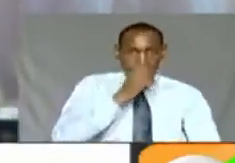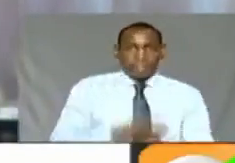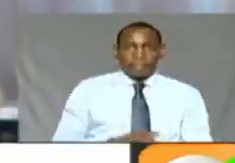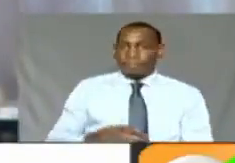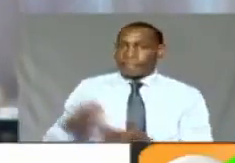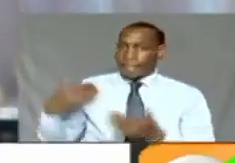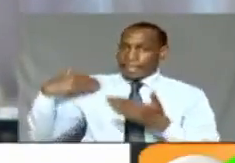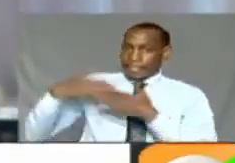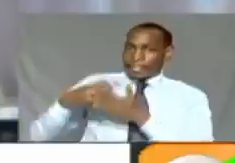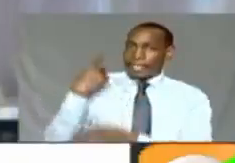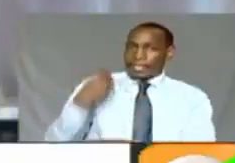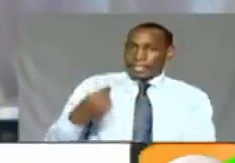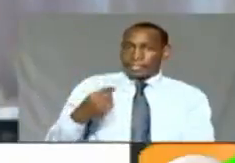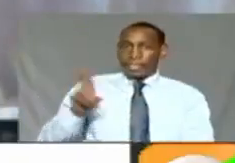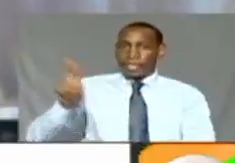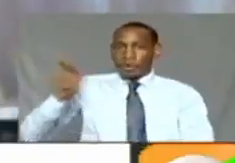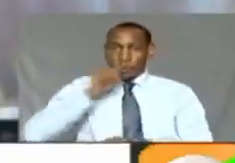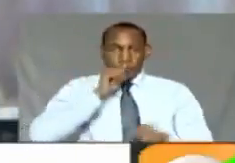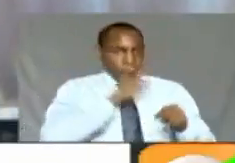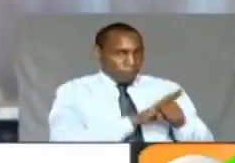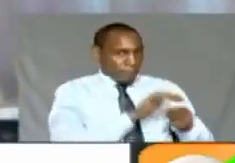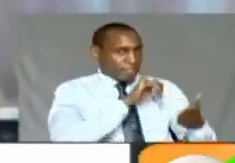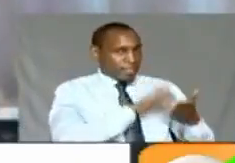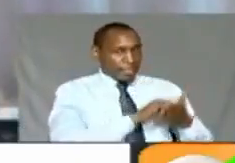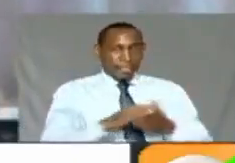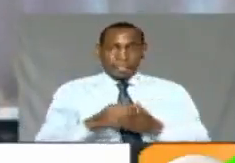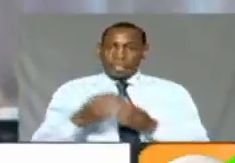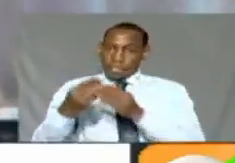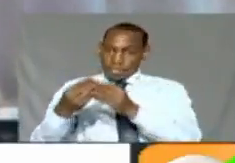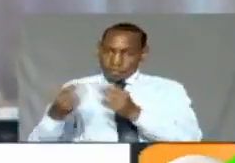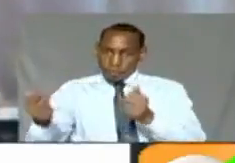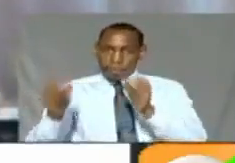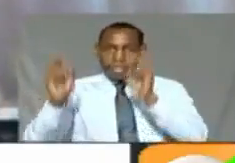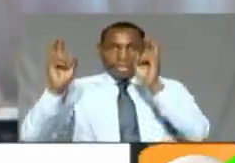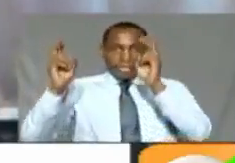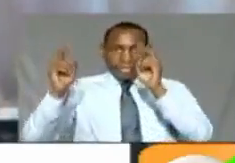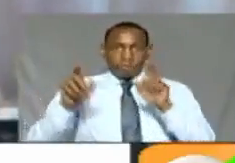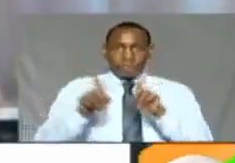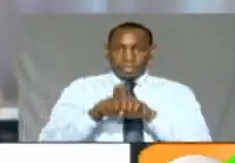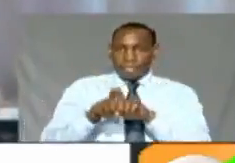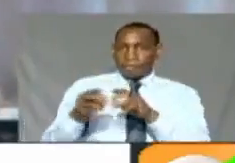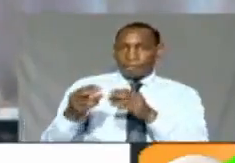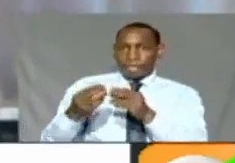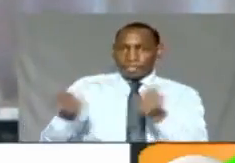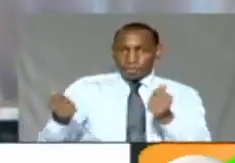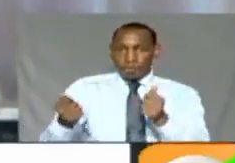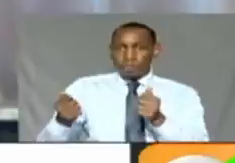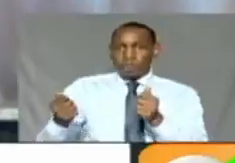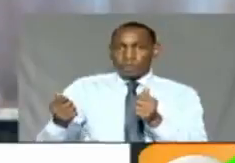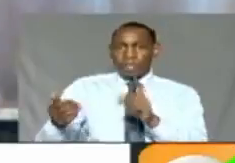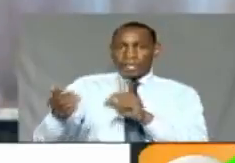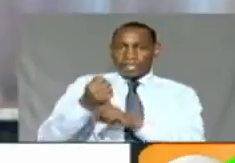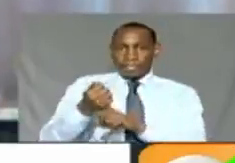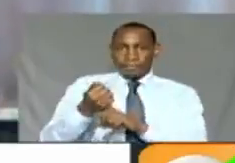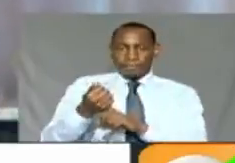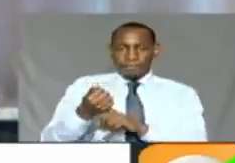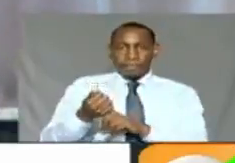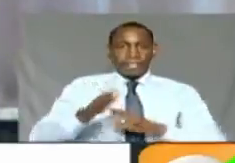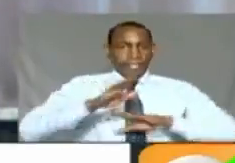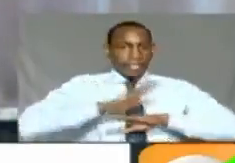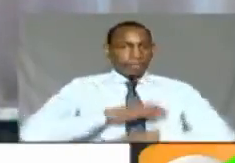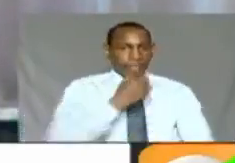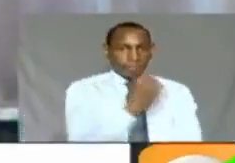Mpaka jana akanihakikishia kwamba anashughulikia hii maneno na suluhisho itapatikana ya kurudisha kila mtu.